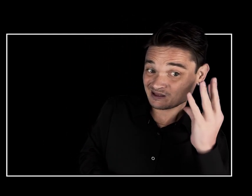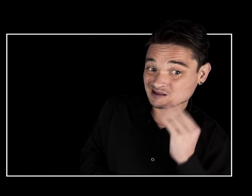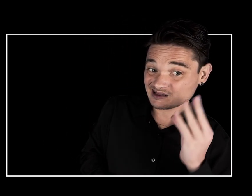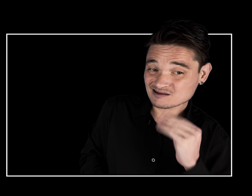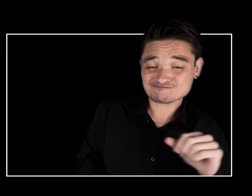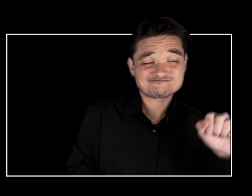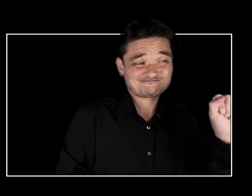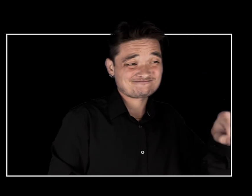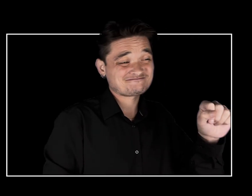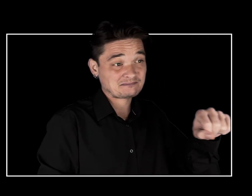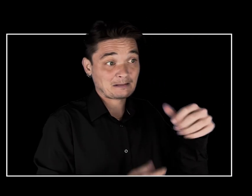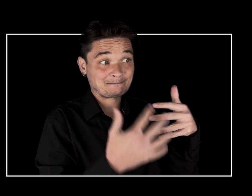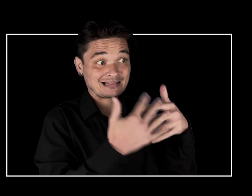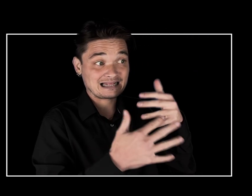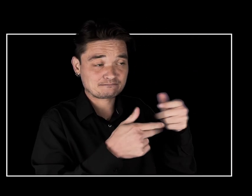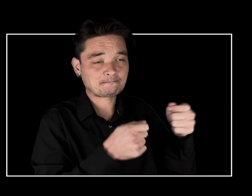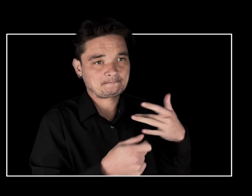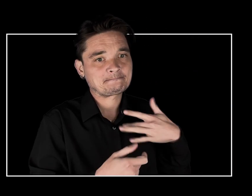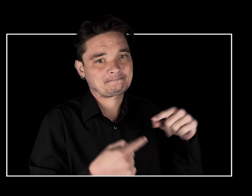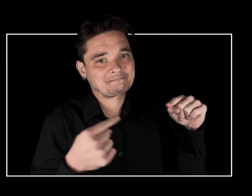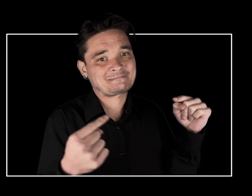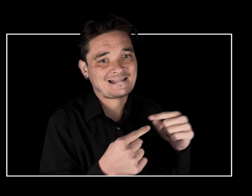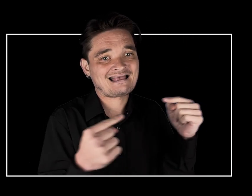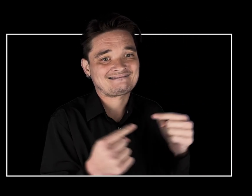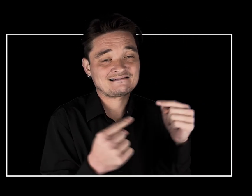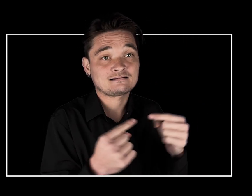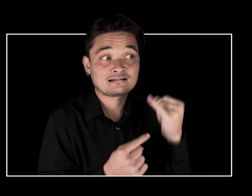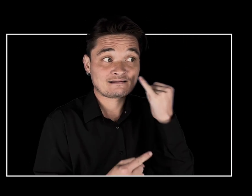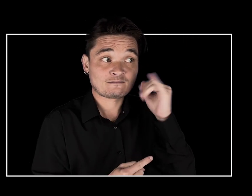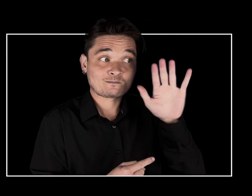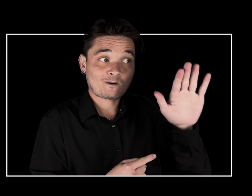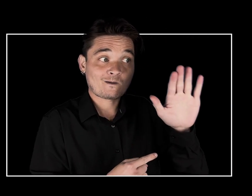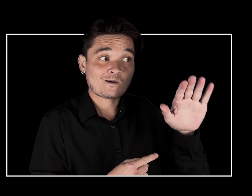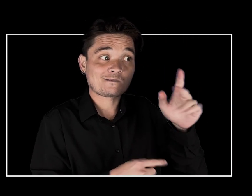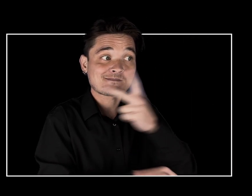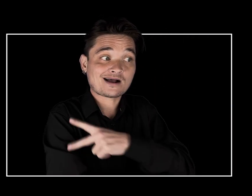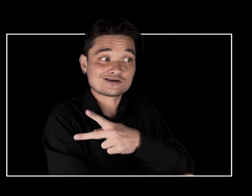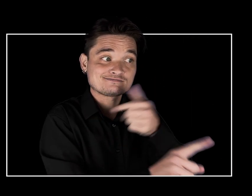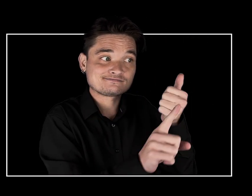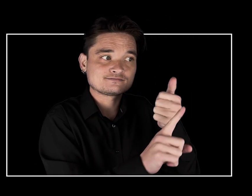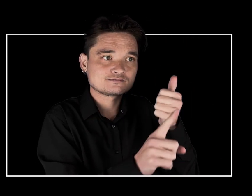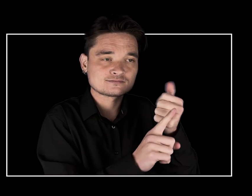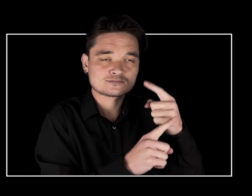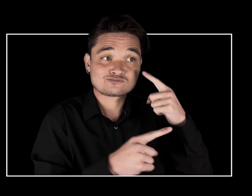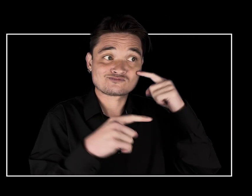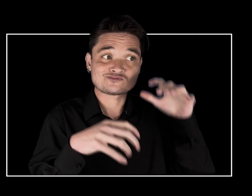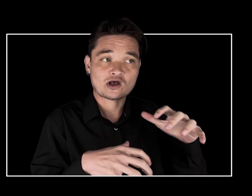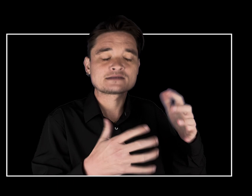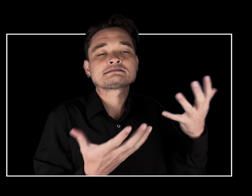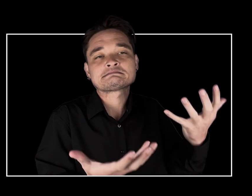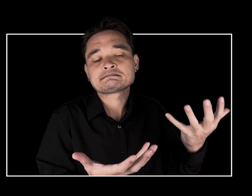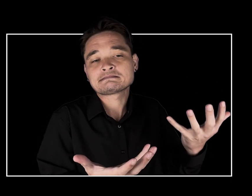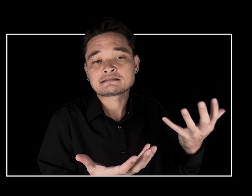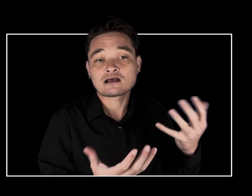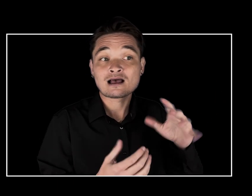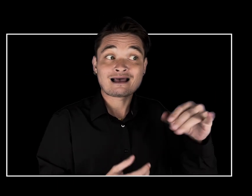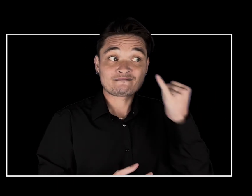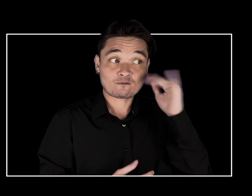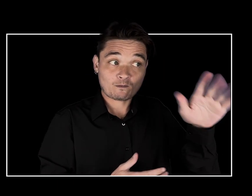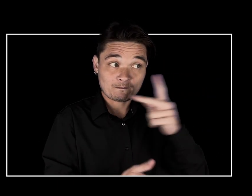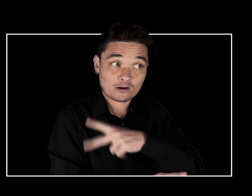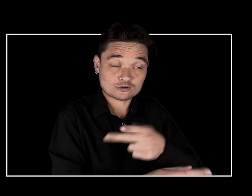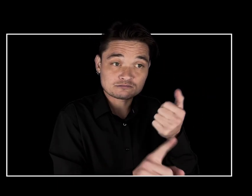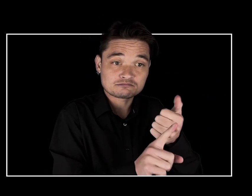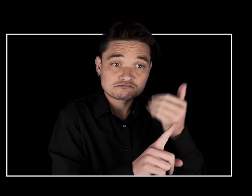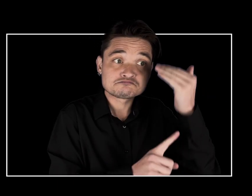patient is in shock. If the patient is conscious, you should warn them to expect pain. Does this class